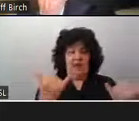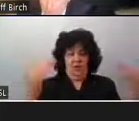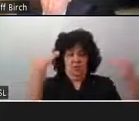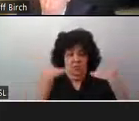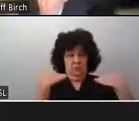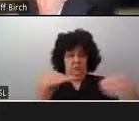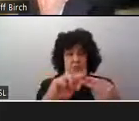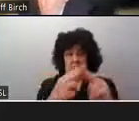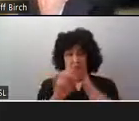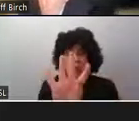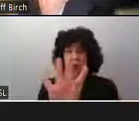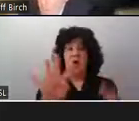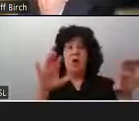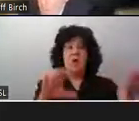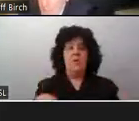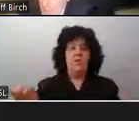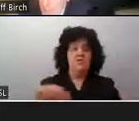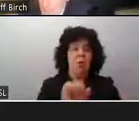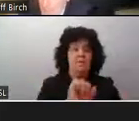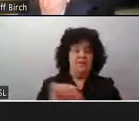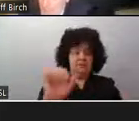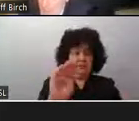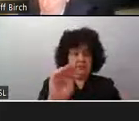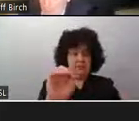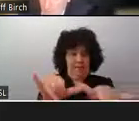have. But one thing that we've really seen is